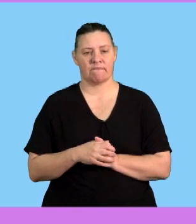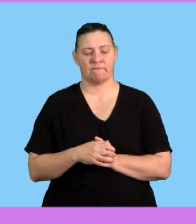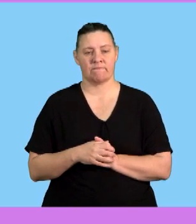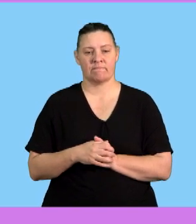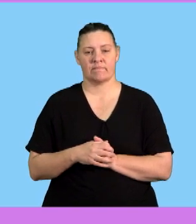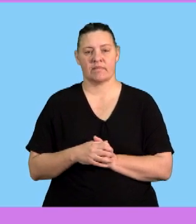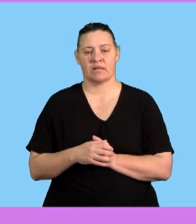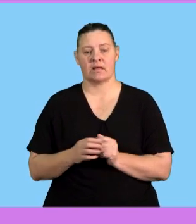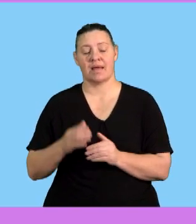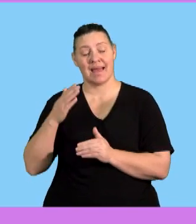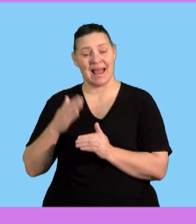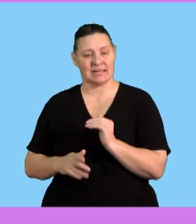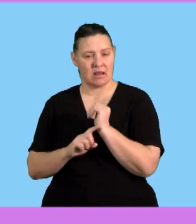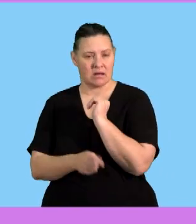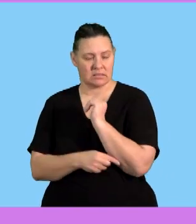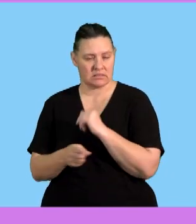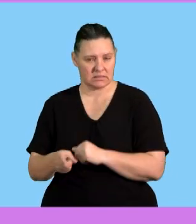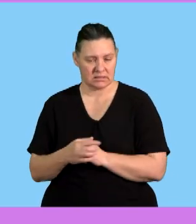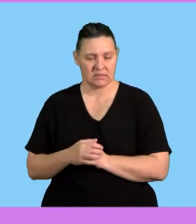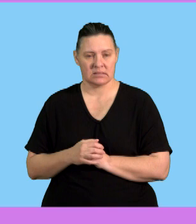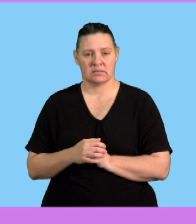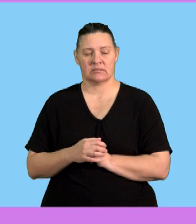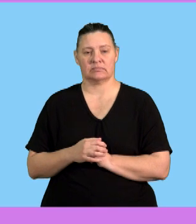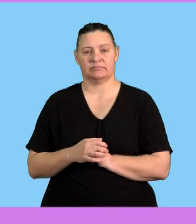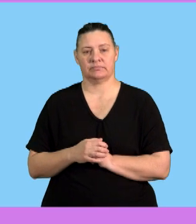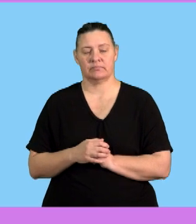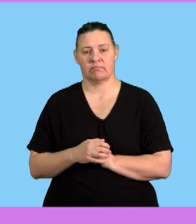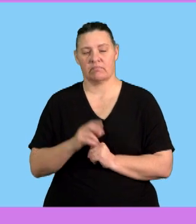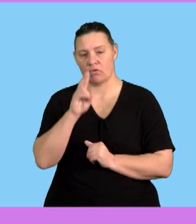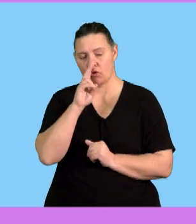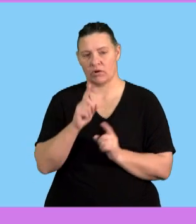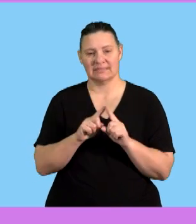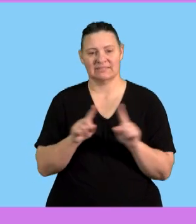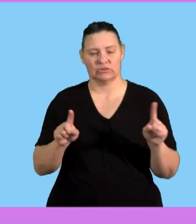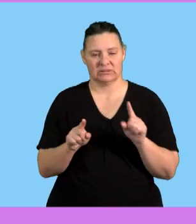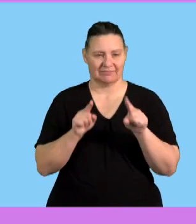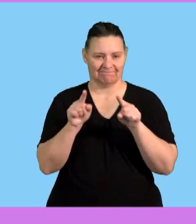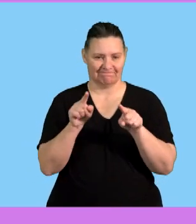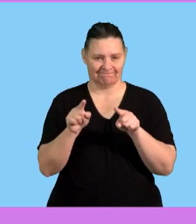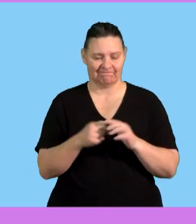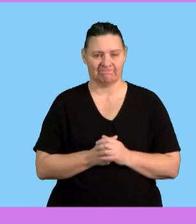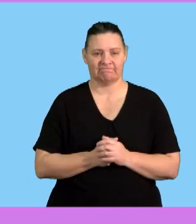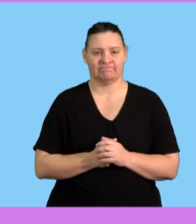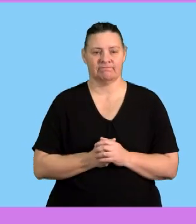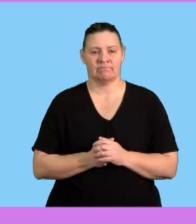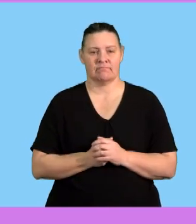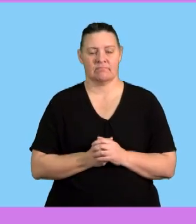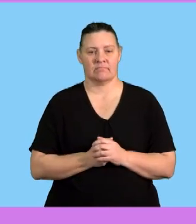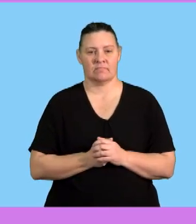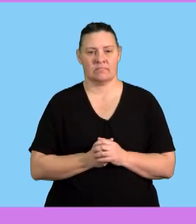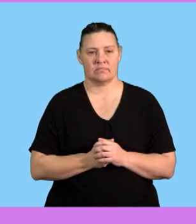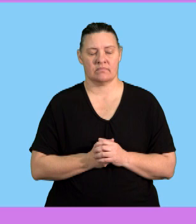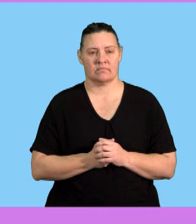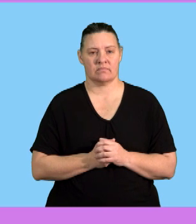compound interest, and we'll end up looking at the difference between the two.